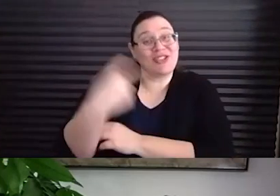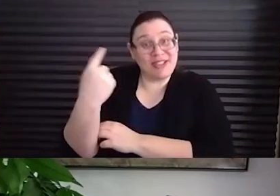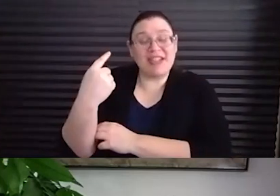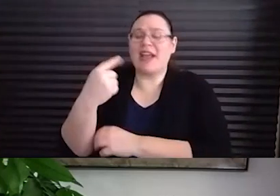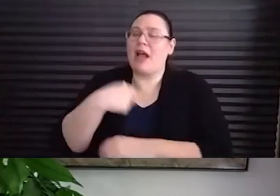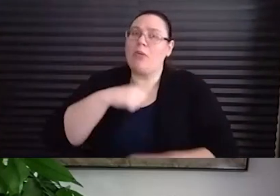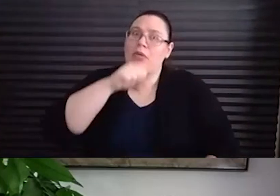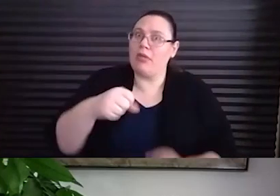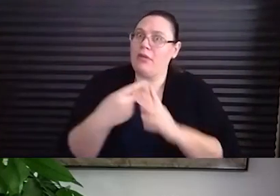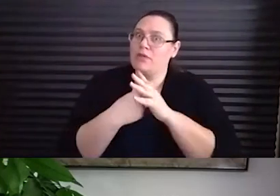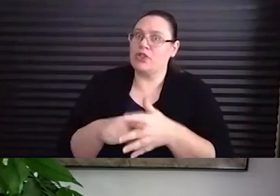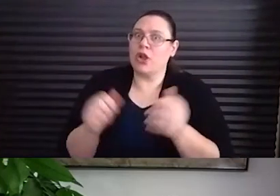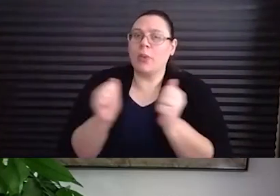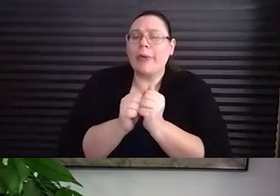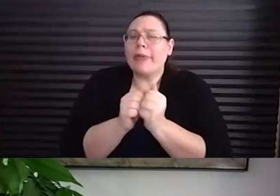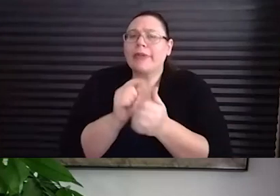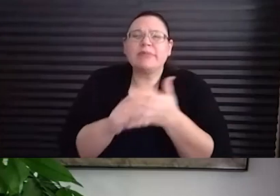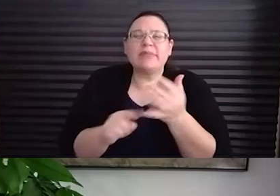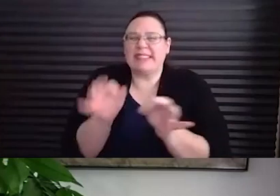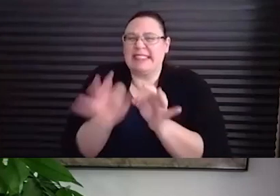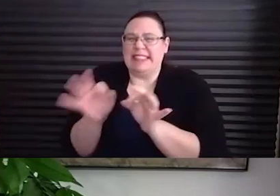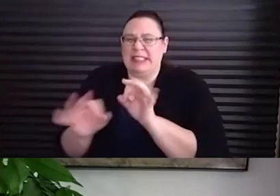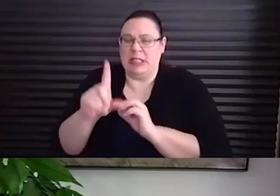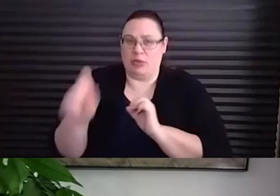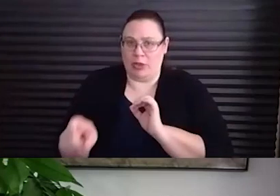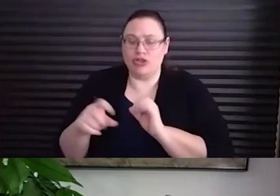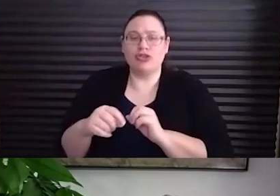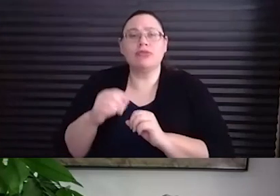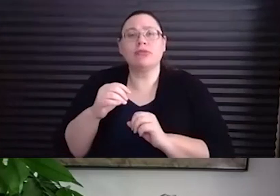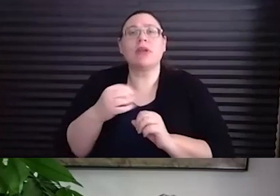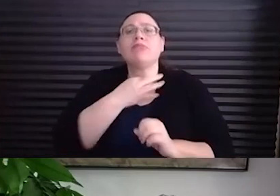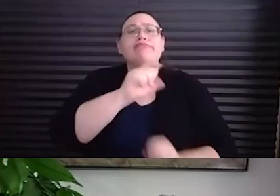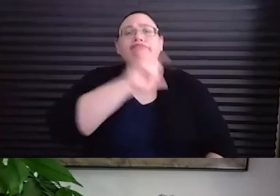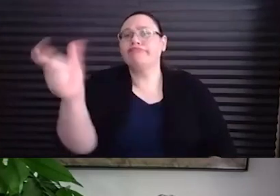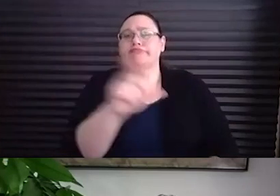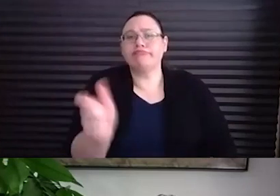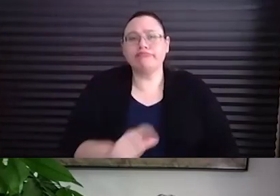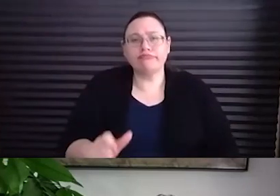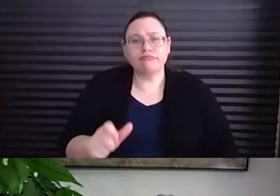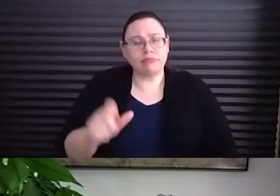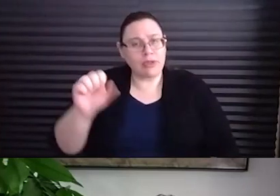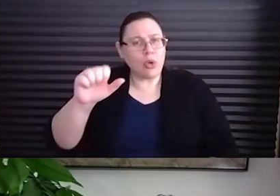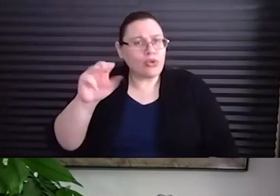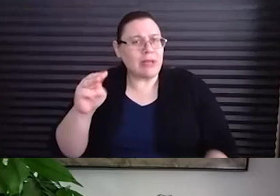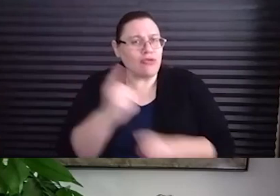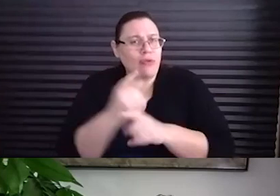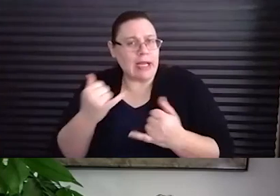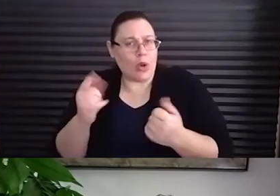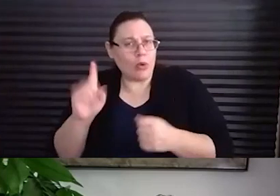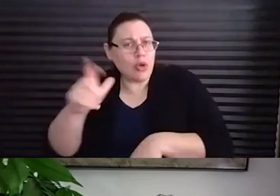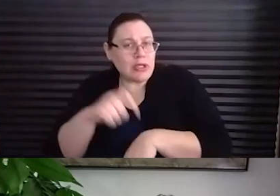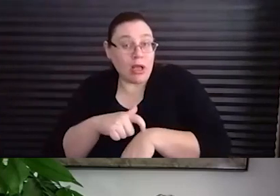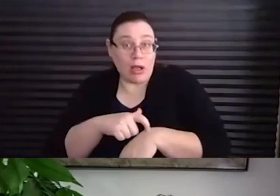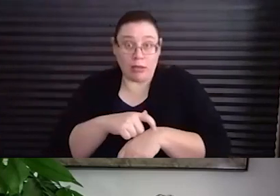love to start with a couple simple questions. I want to hear from each of you. Where are you spending your time on social media? Has that changed because